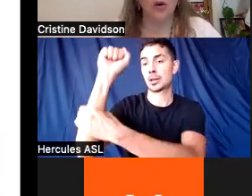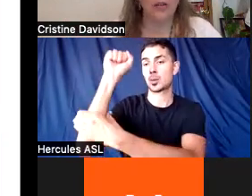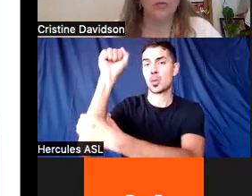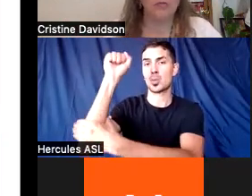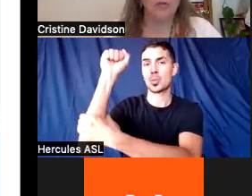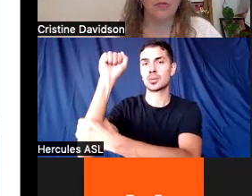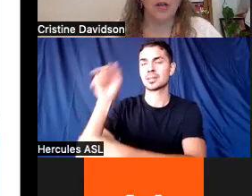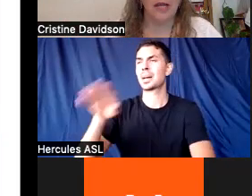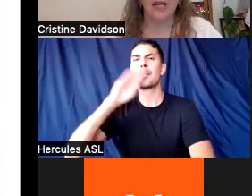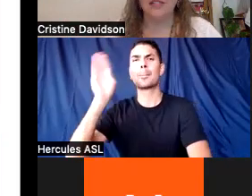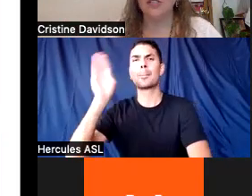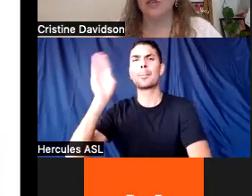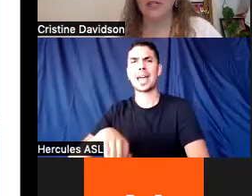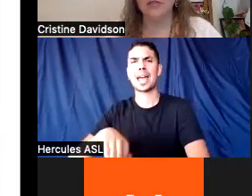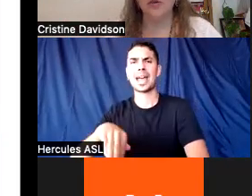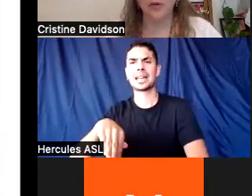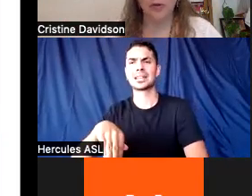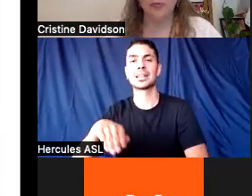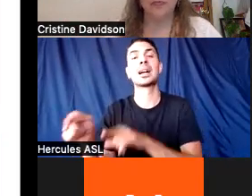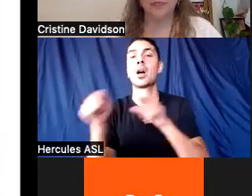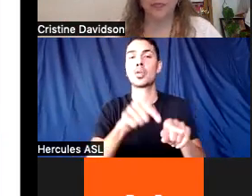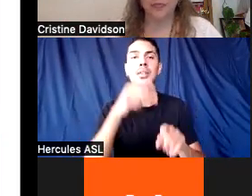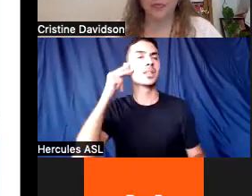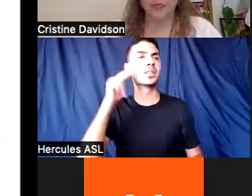on oil going through their land, right?